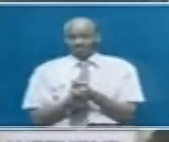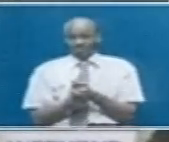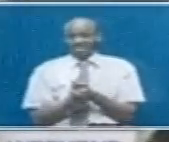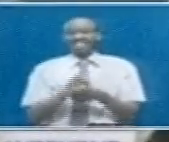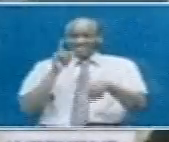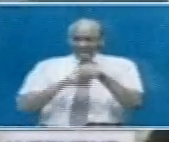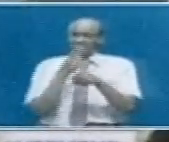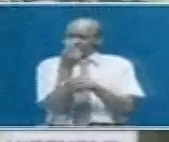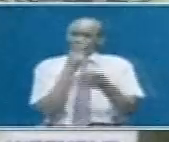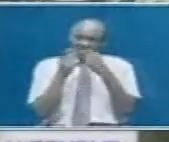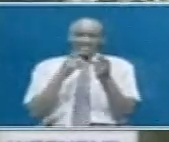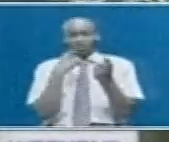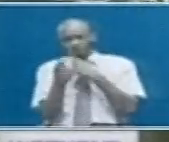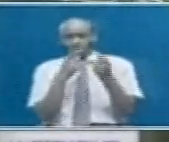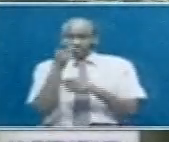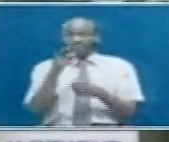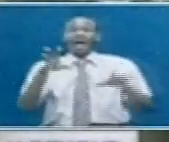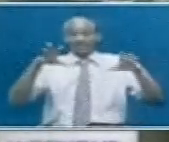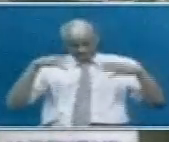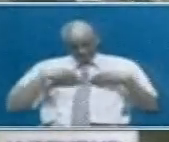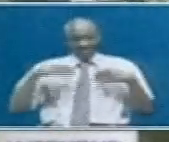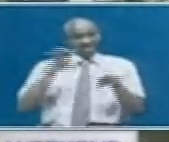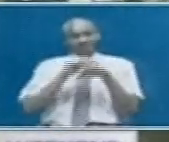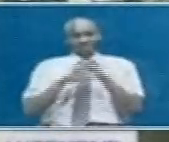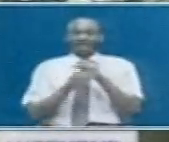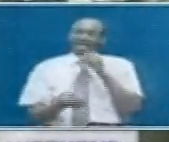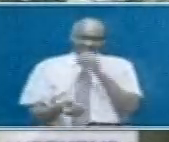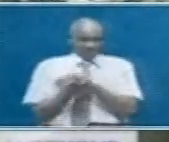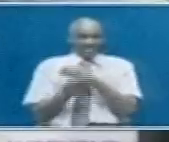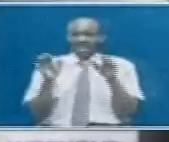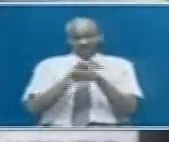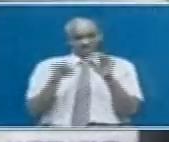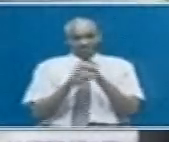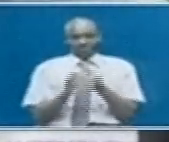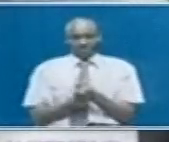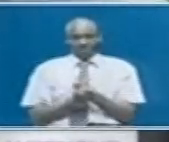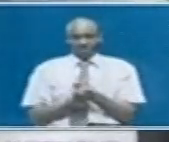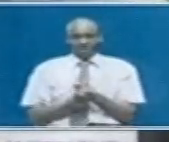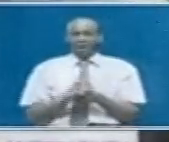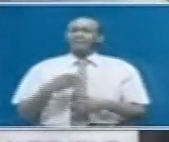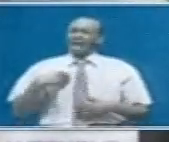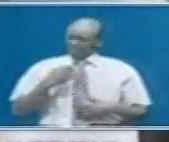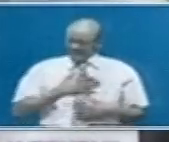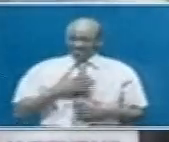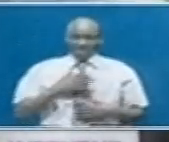And after a few minutes of convincing, he lets us peer into the dark memories. Mamangu alikuwa